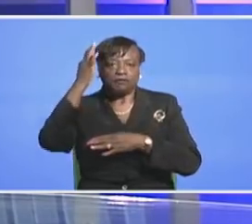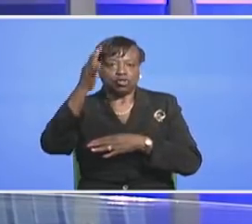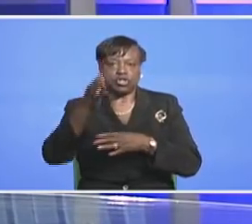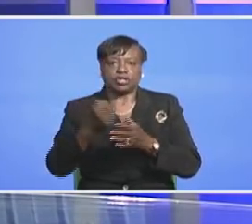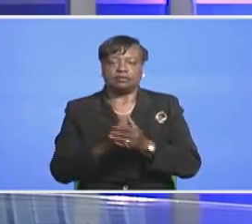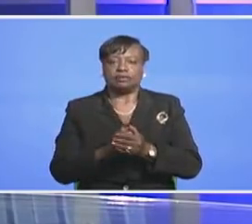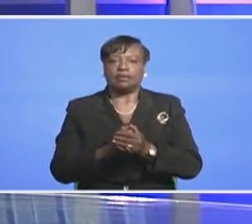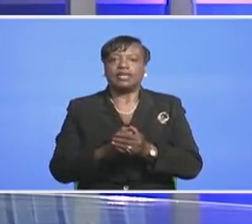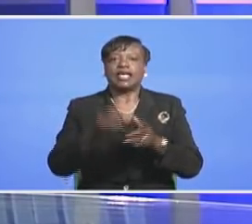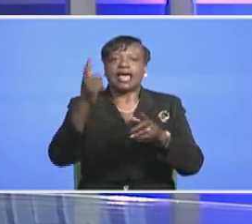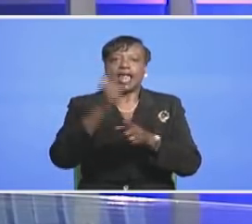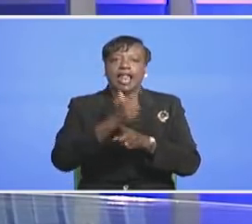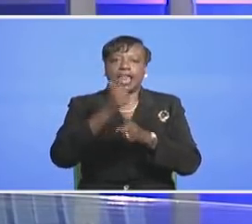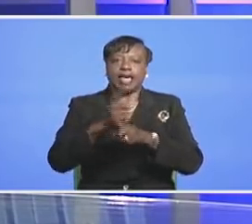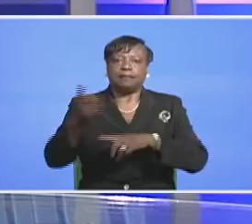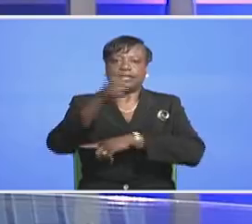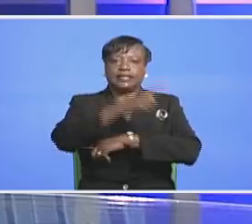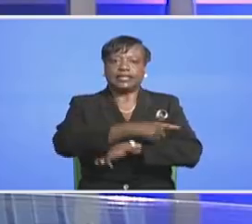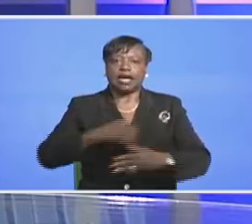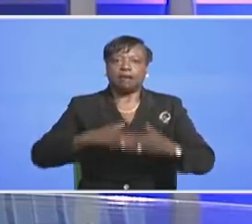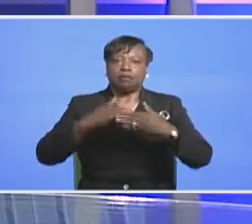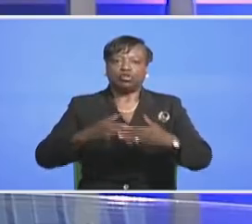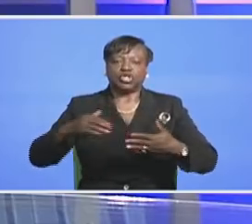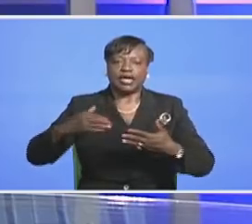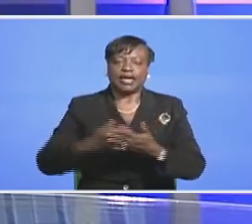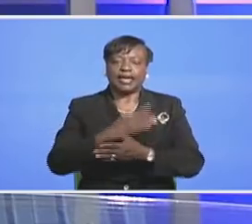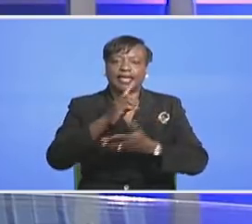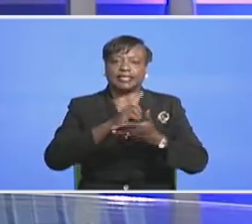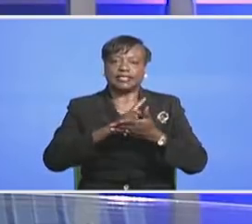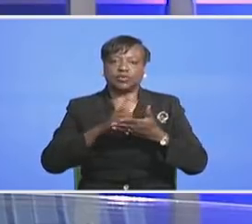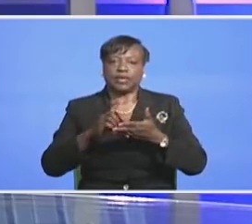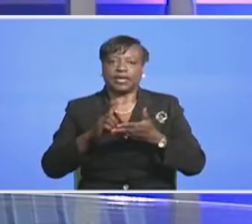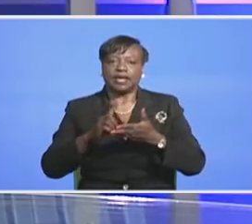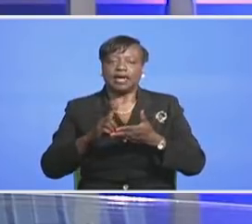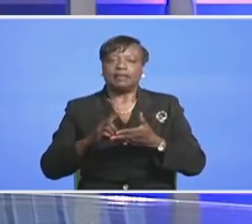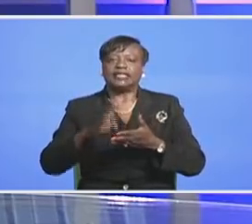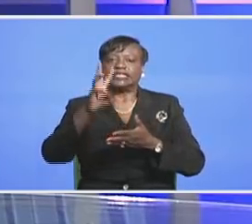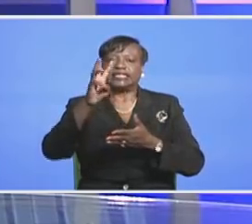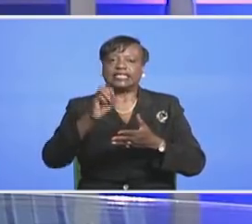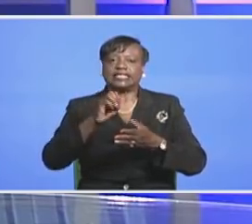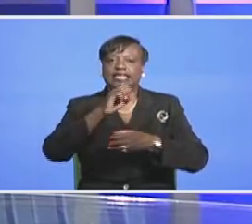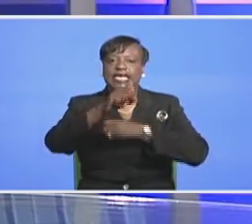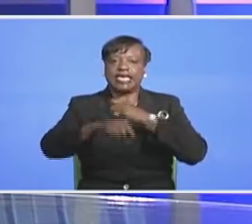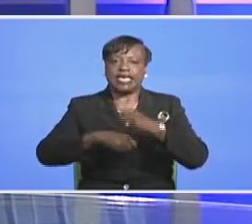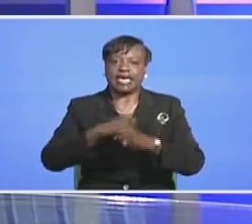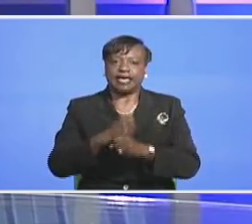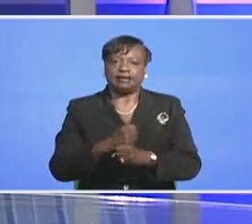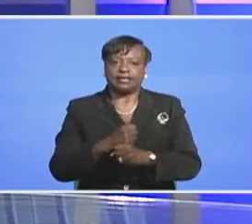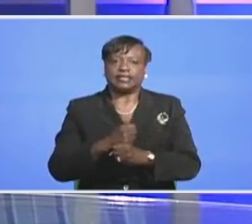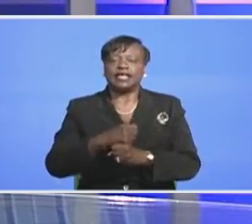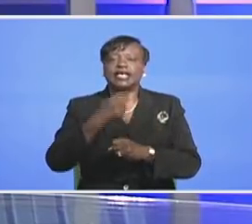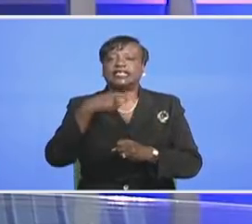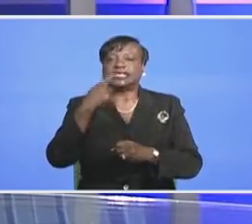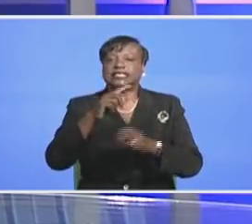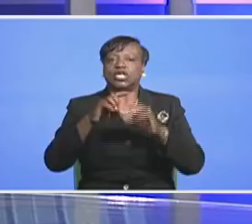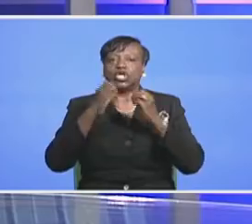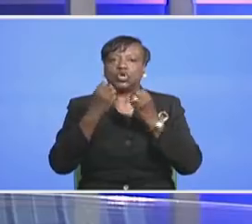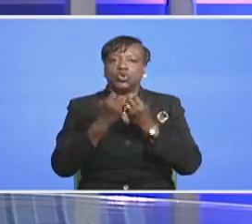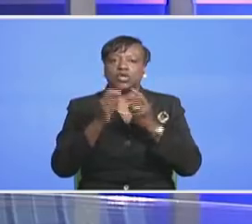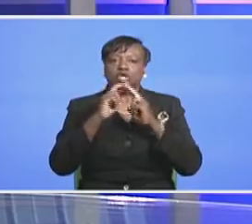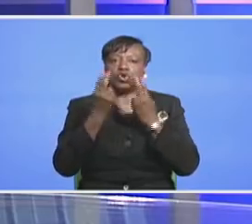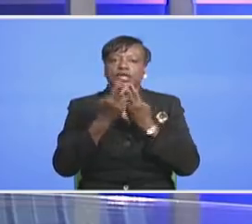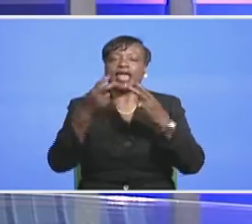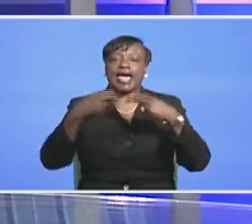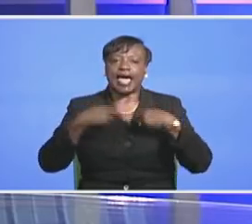approaching next week and the hotel union set to celebrate 60 years come December, the union official says the union still holds relevance